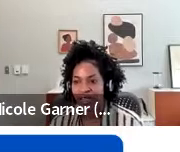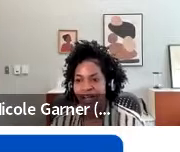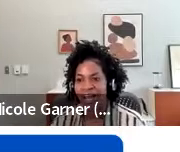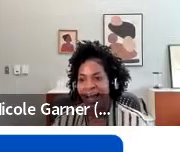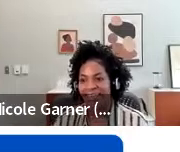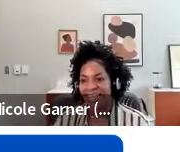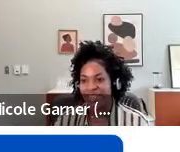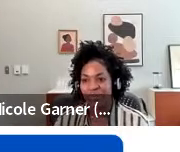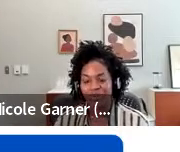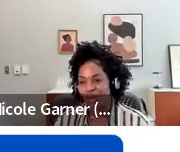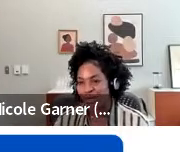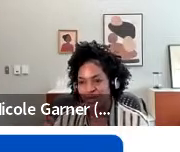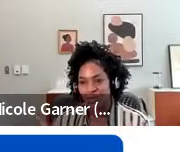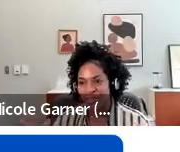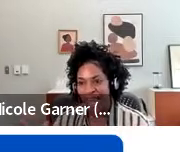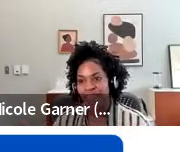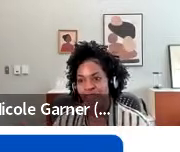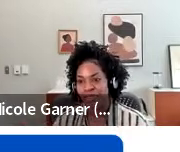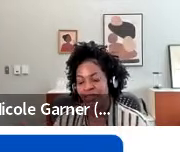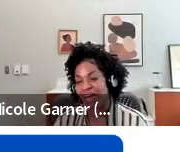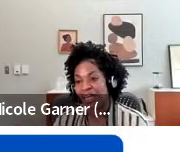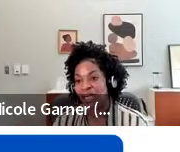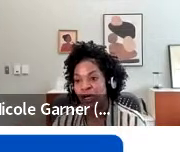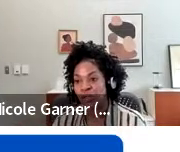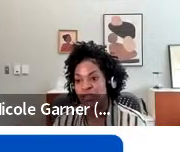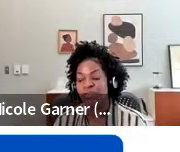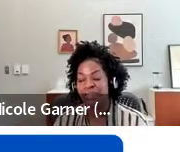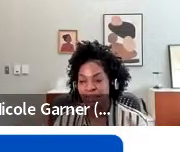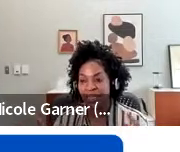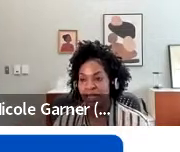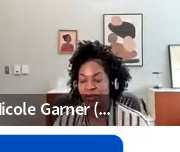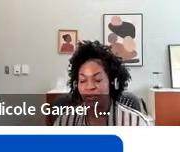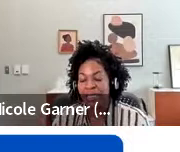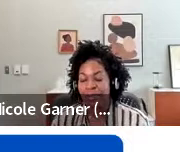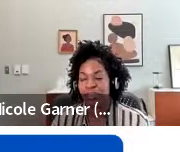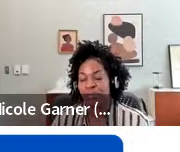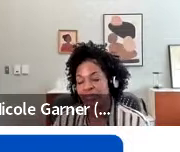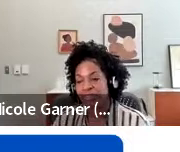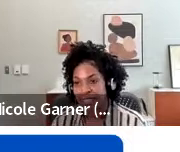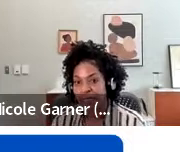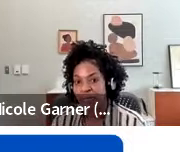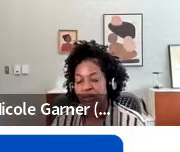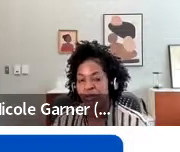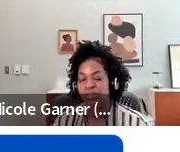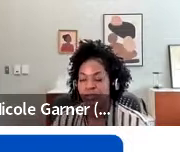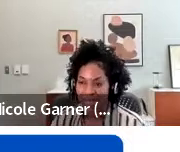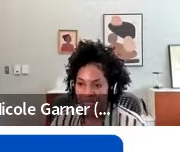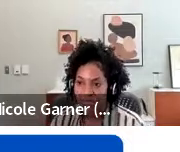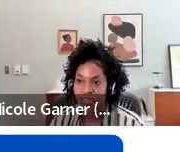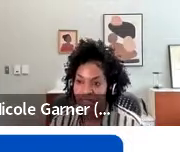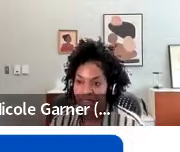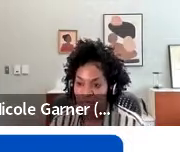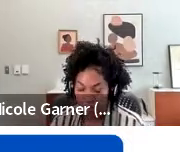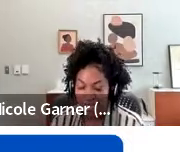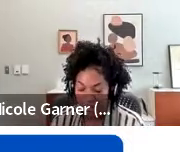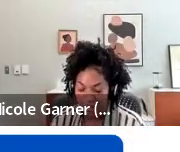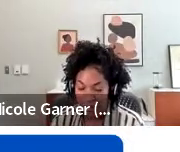new center, I think we have well-defined goals, but being able to be flexible and